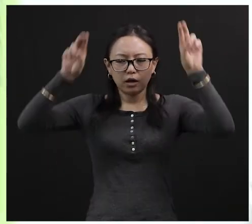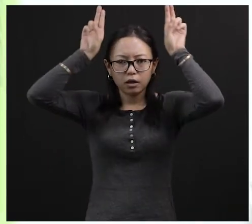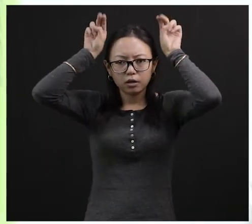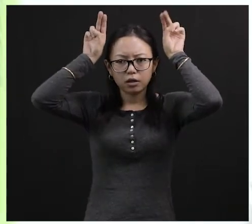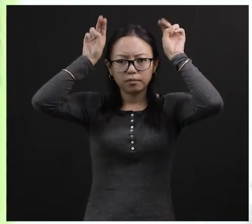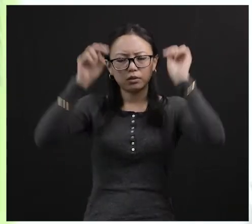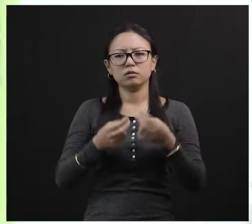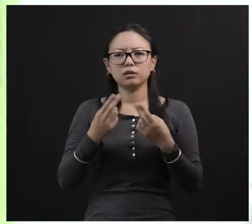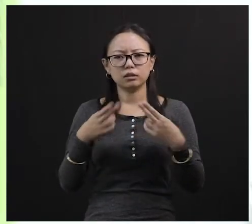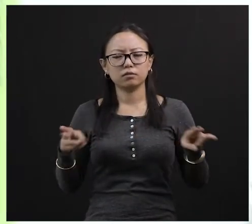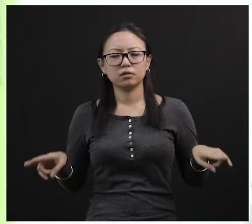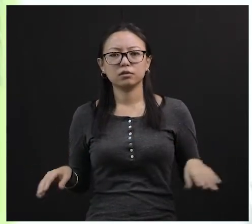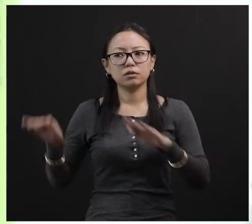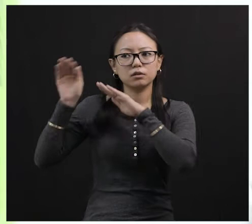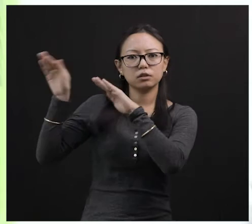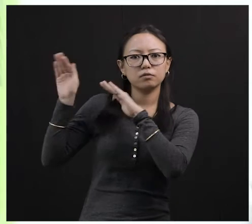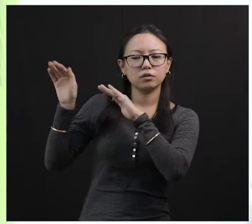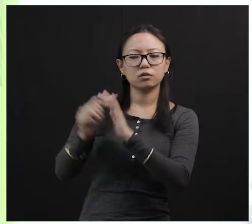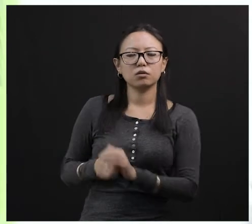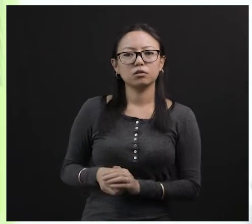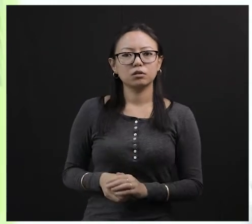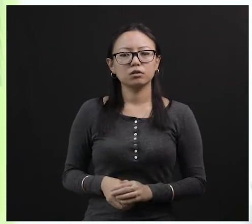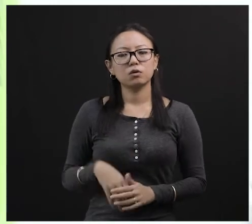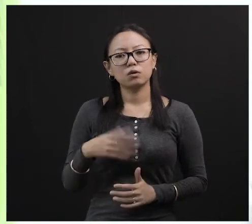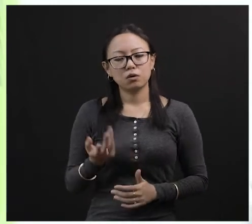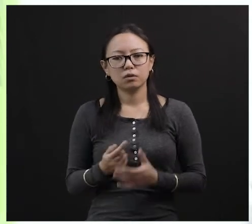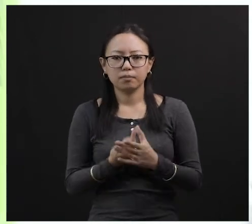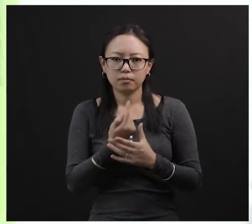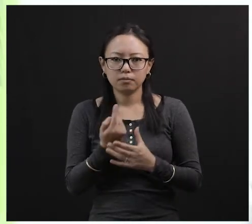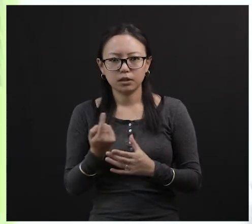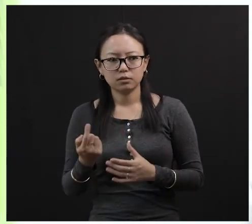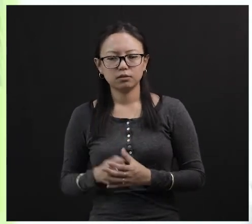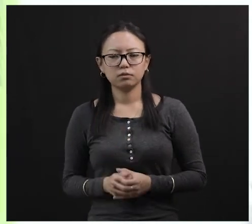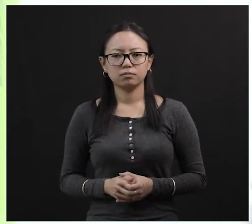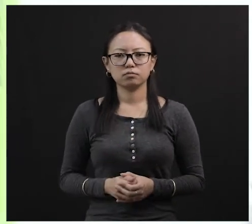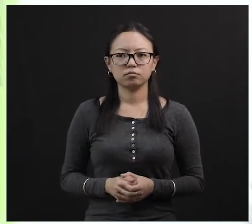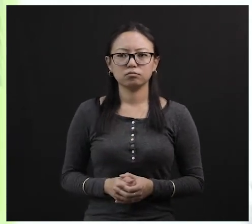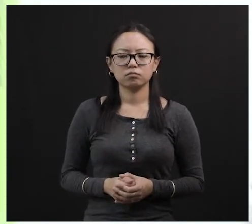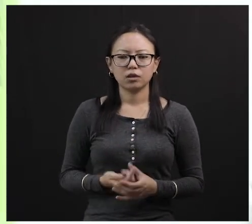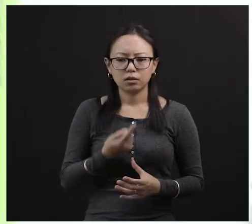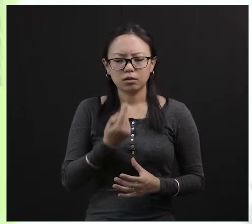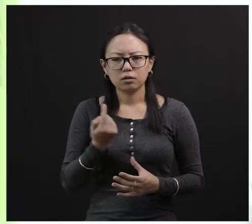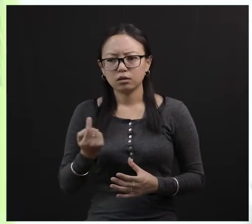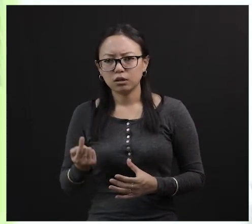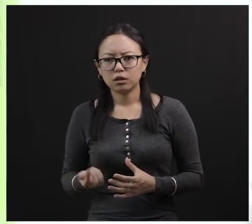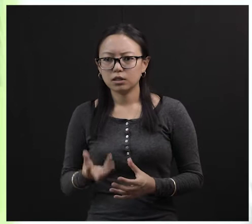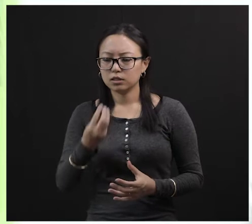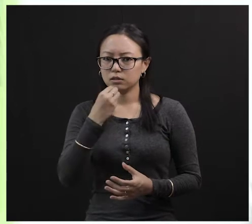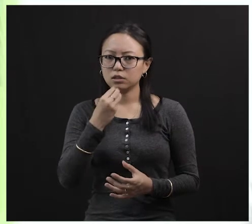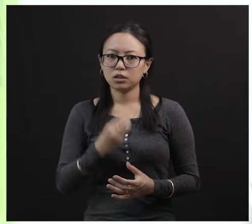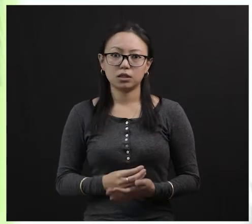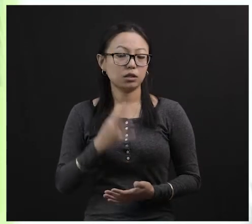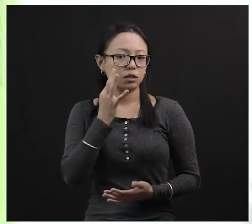many other animals, they are dependent on the plants. They cannot live without the plants. Children, you must know